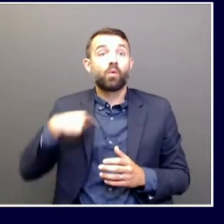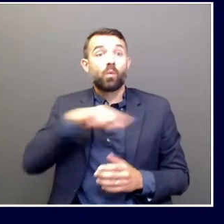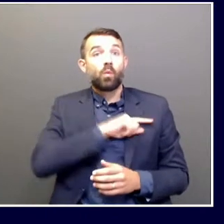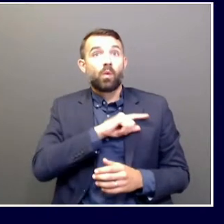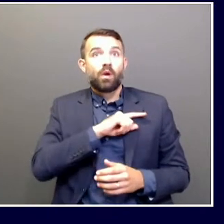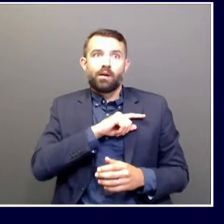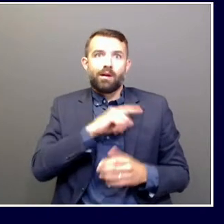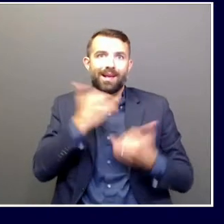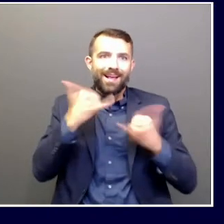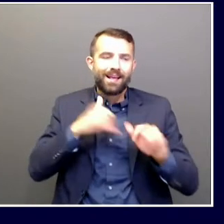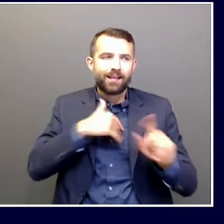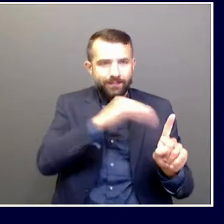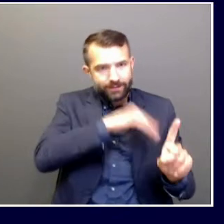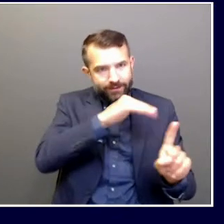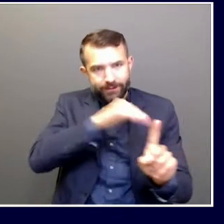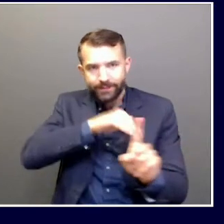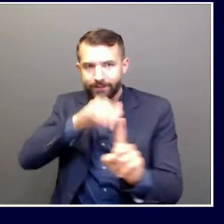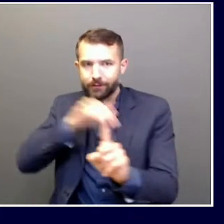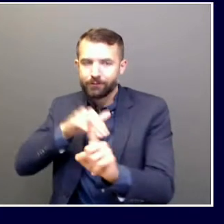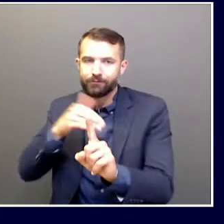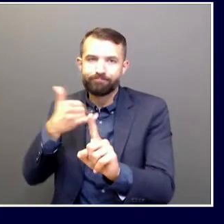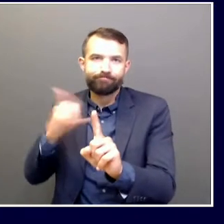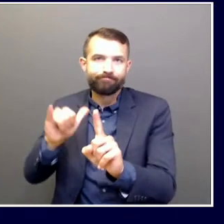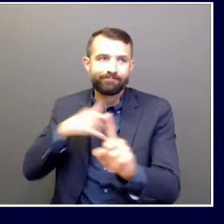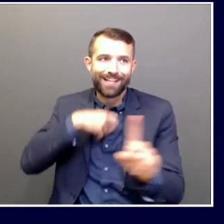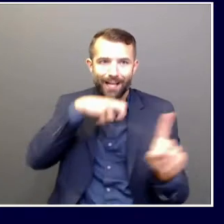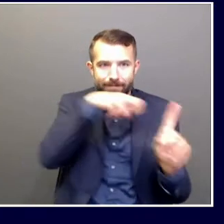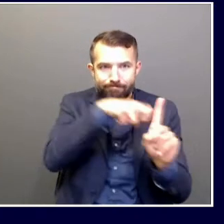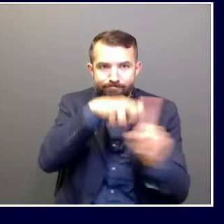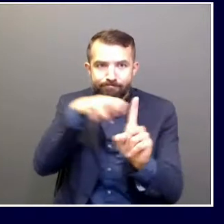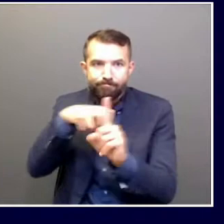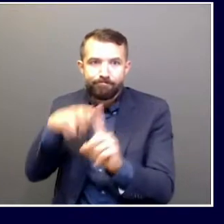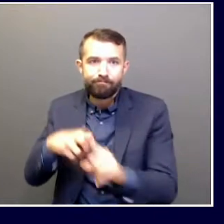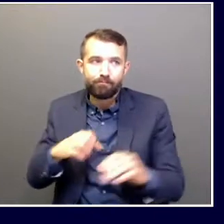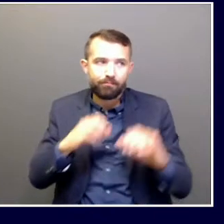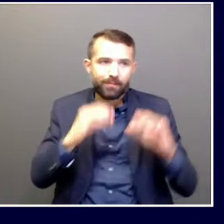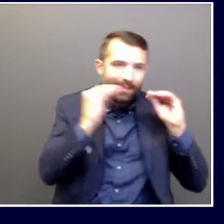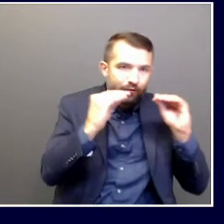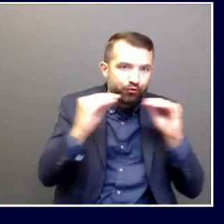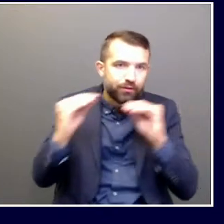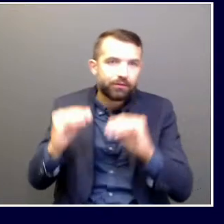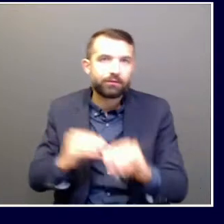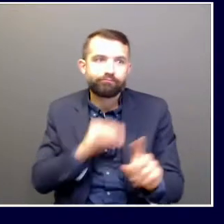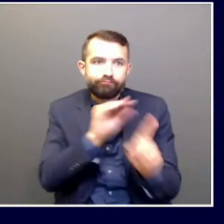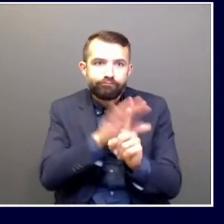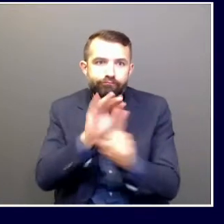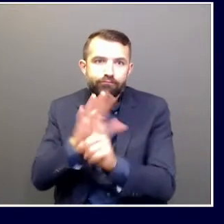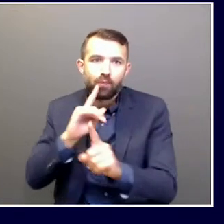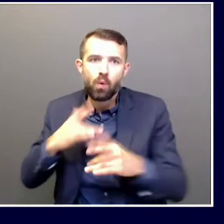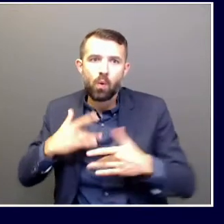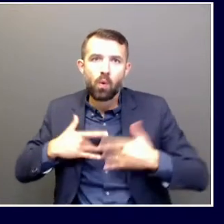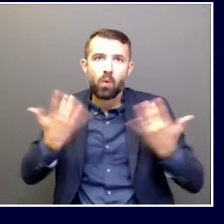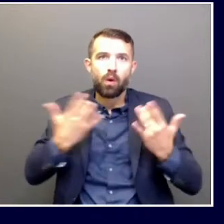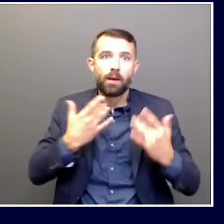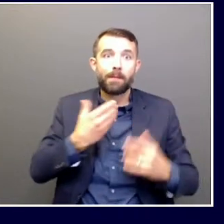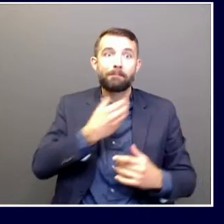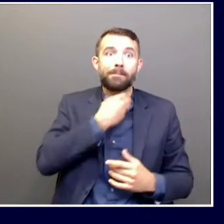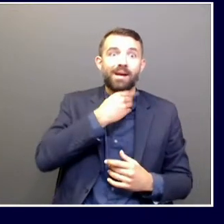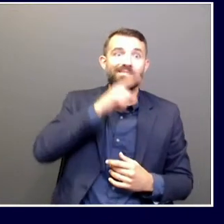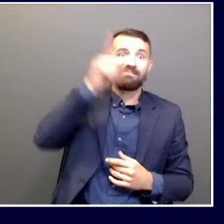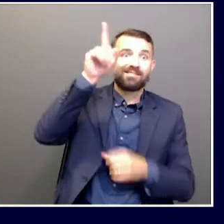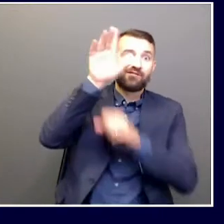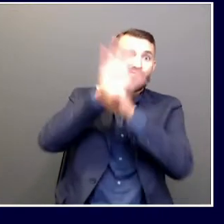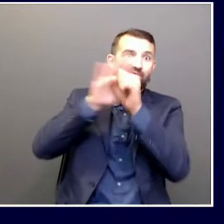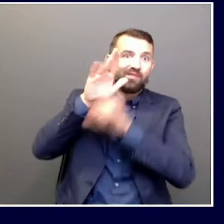As Governor Mills said, we're excited to see Millinocket Regional Hospital announce that it is at 100%. As of August 31st,